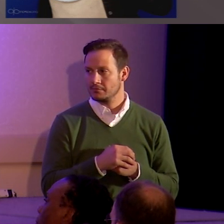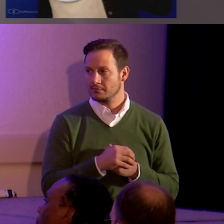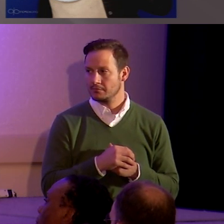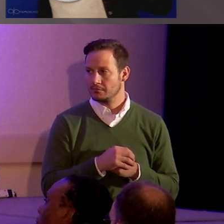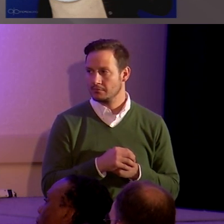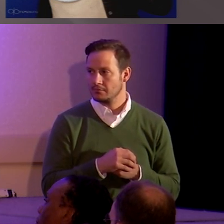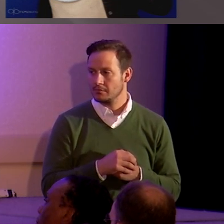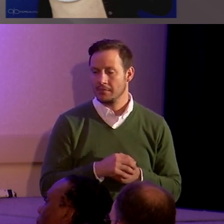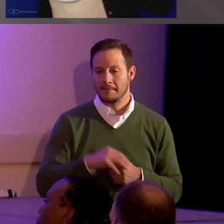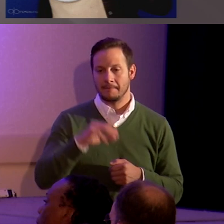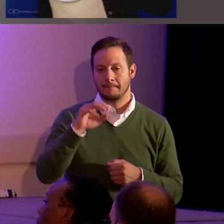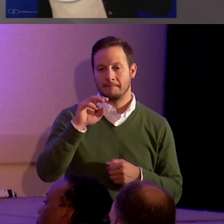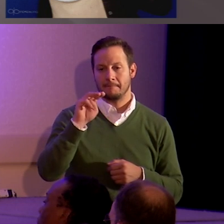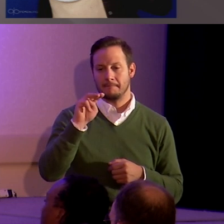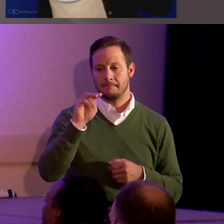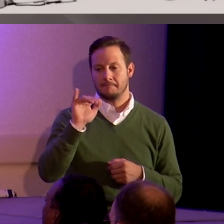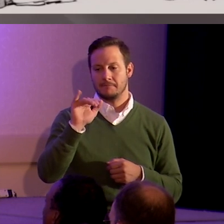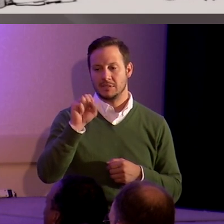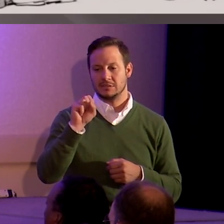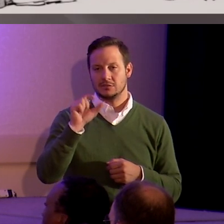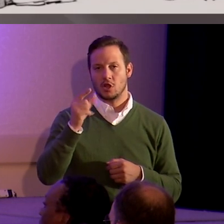misogyny, not nudity.